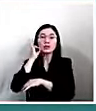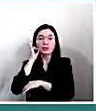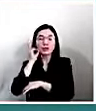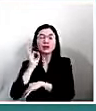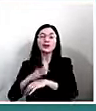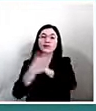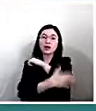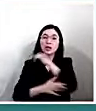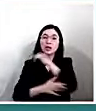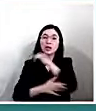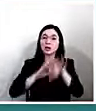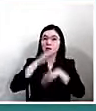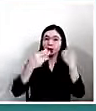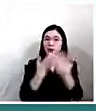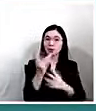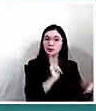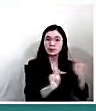congregation.